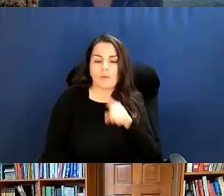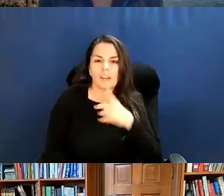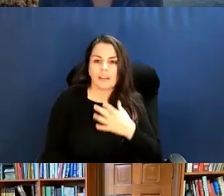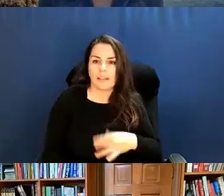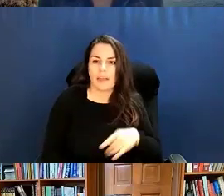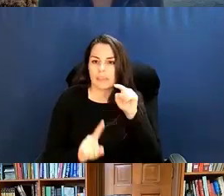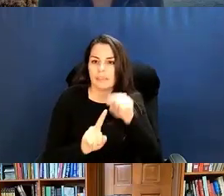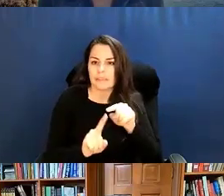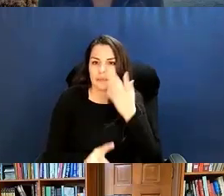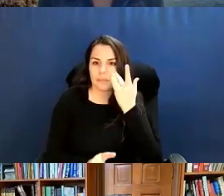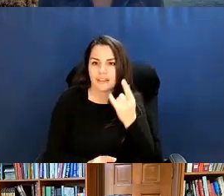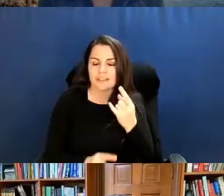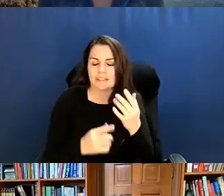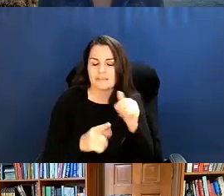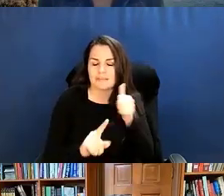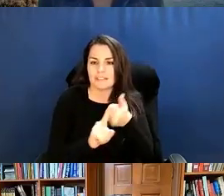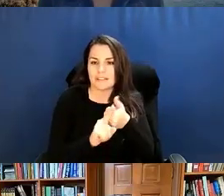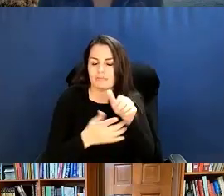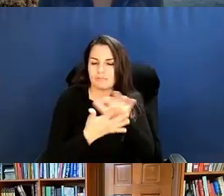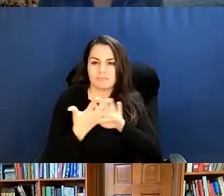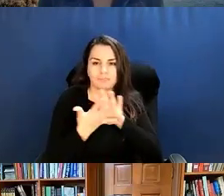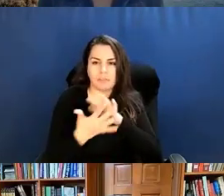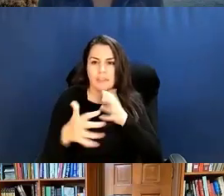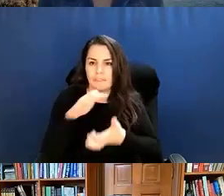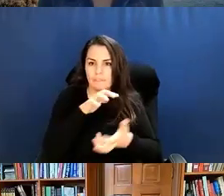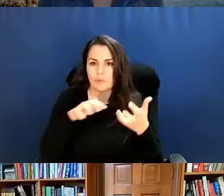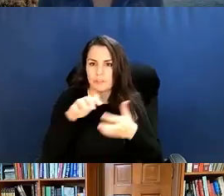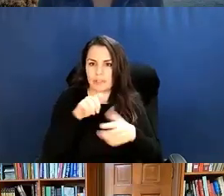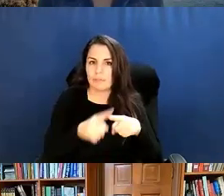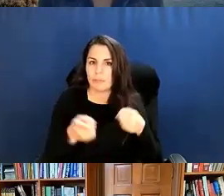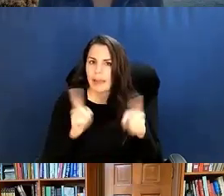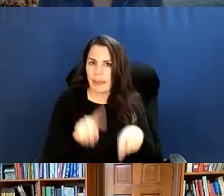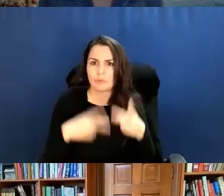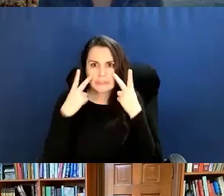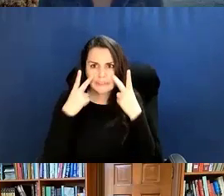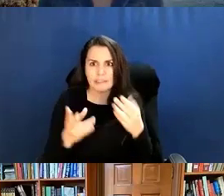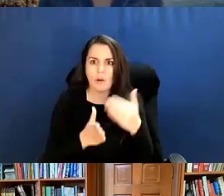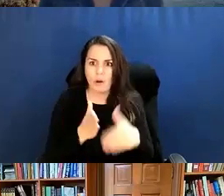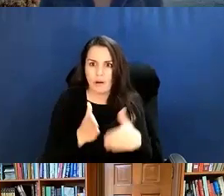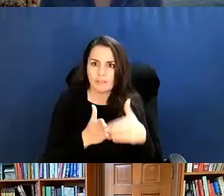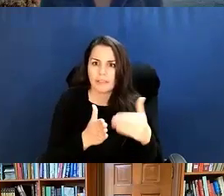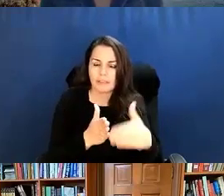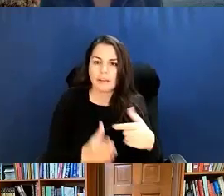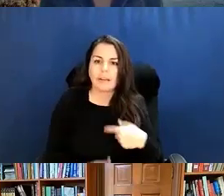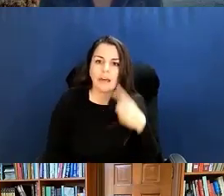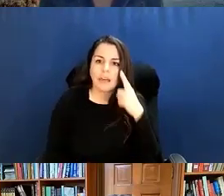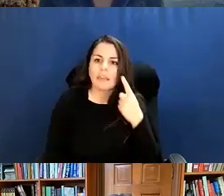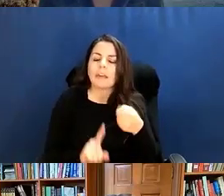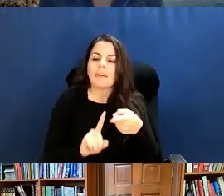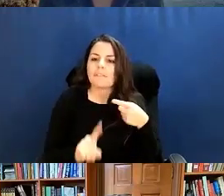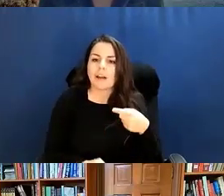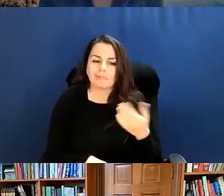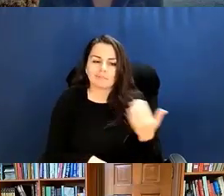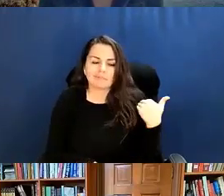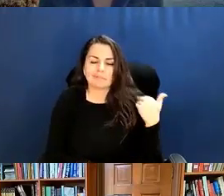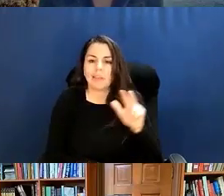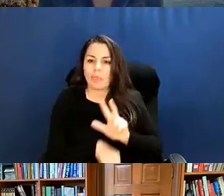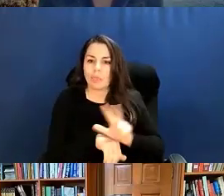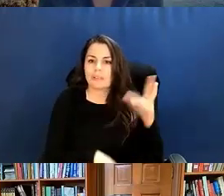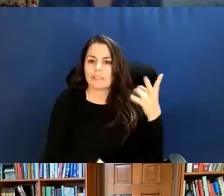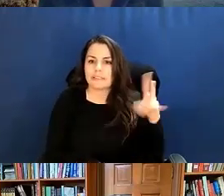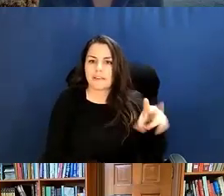because for any of you who are out in academia, you know that some fellows or some graduate students often don't really